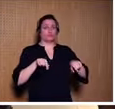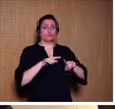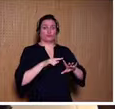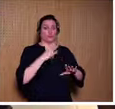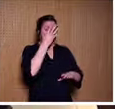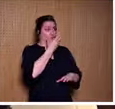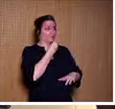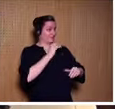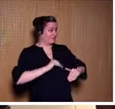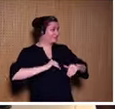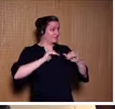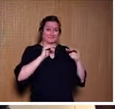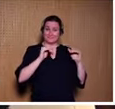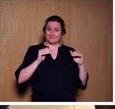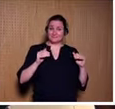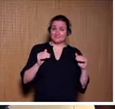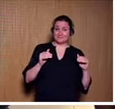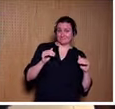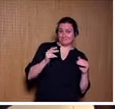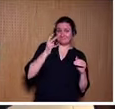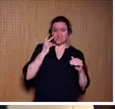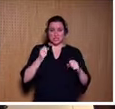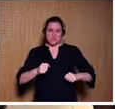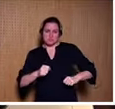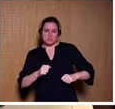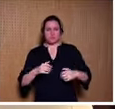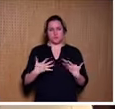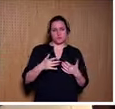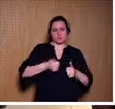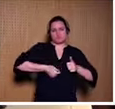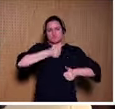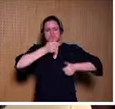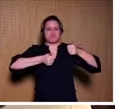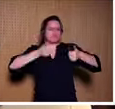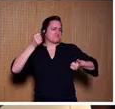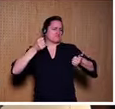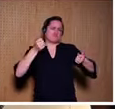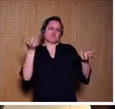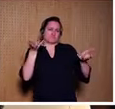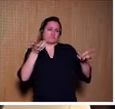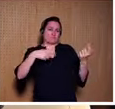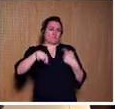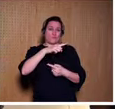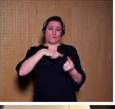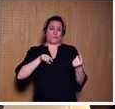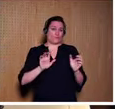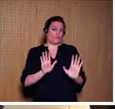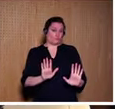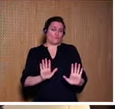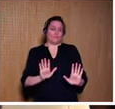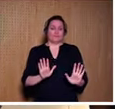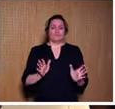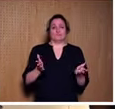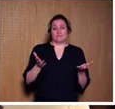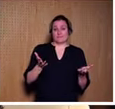that's everyone from kind of the macho militarists to corporate alpha captains of industry to the religio-fascists